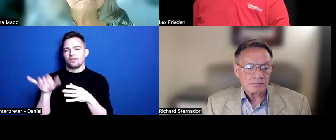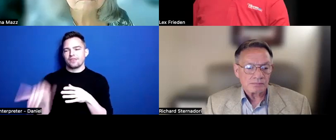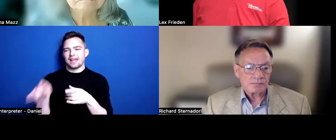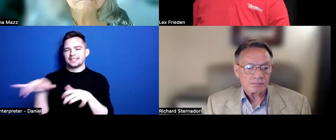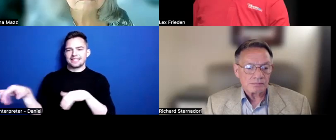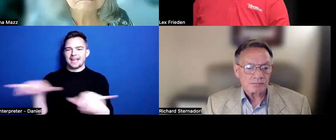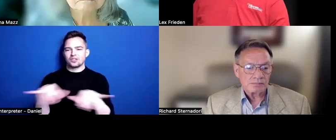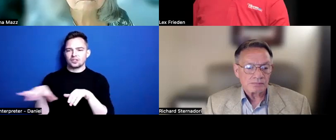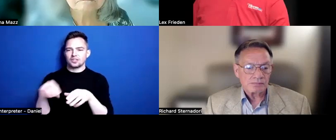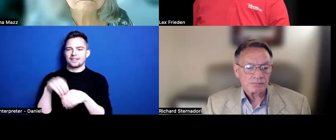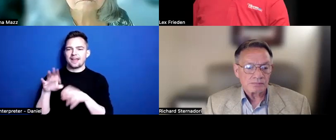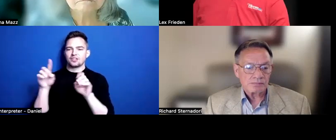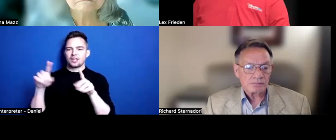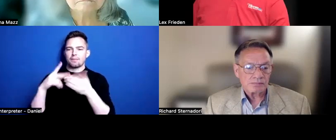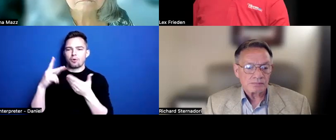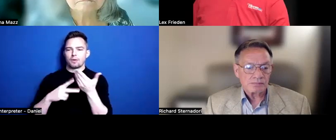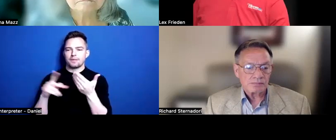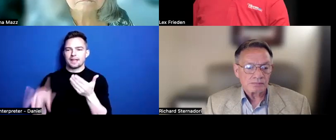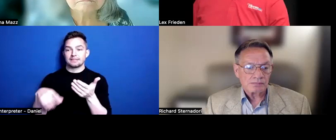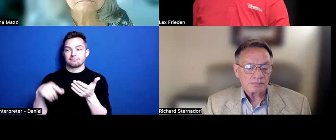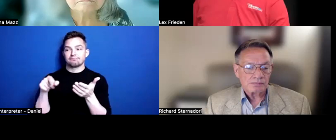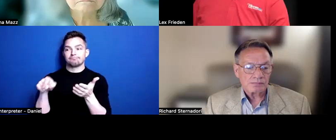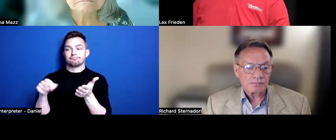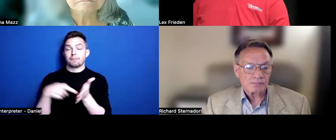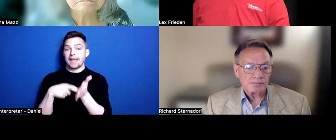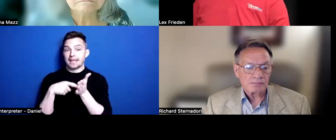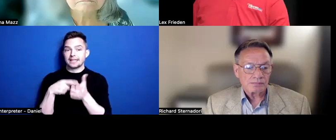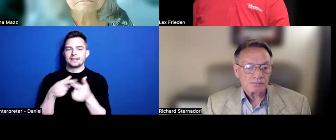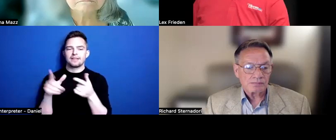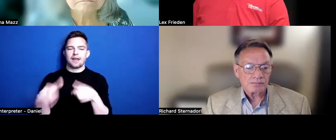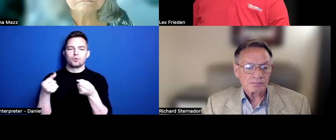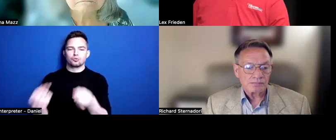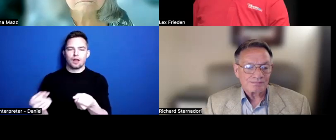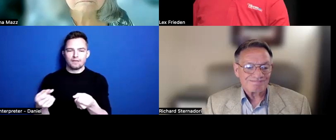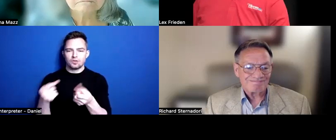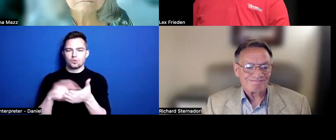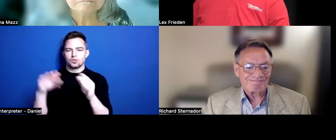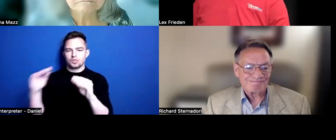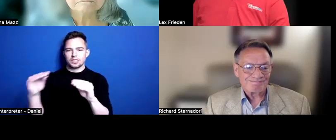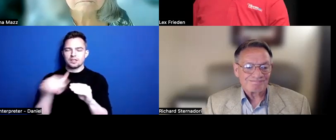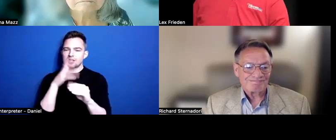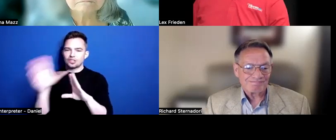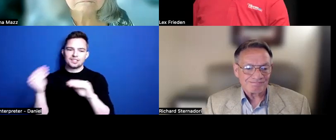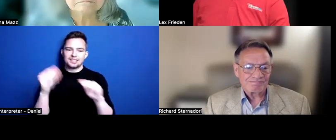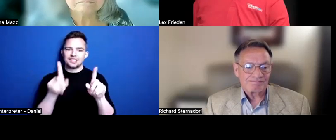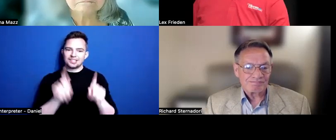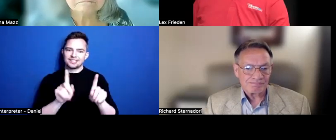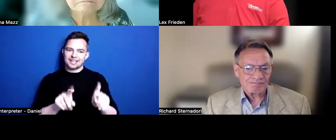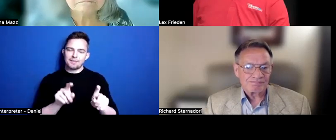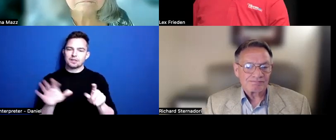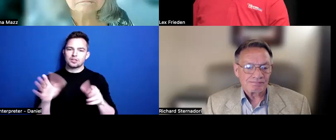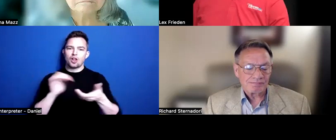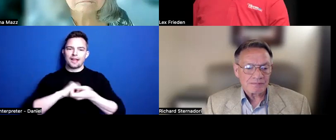education program that is mandated. So then that drives what you teach to also. It's not just teaching to the exam, because they all go hand in hand,